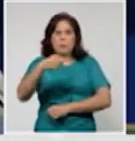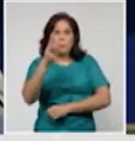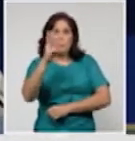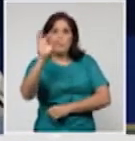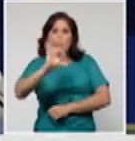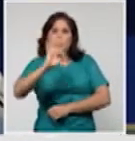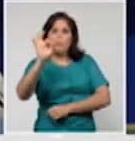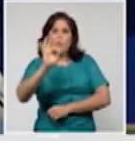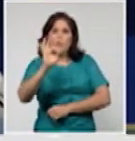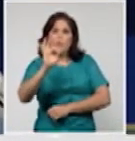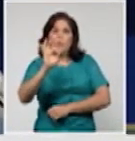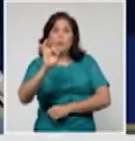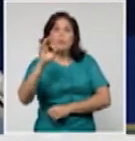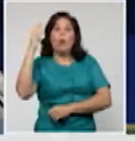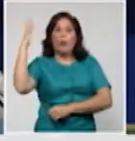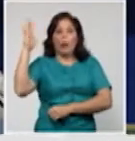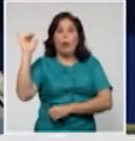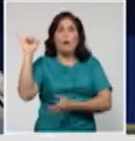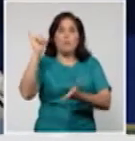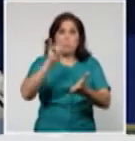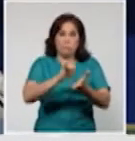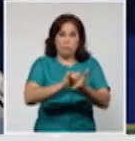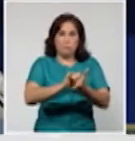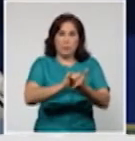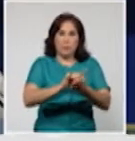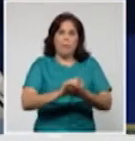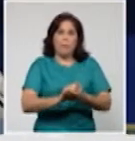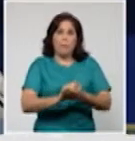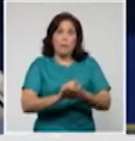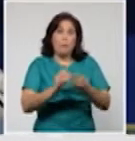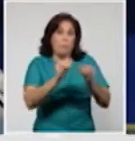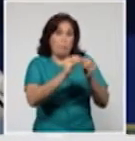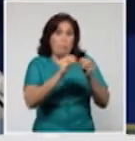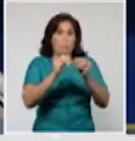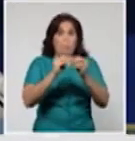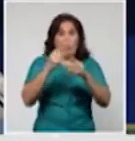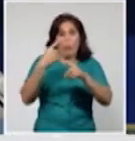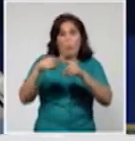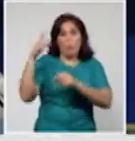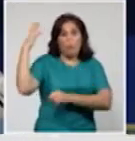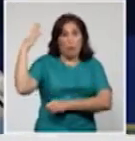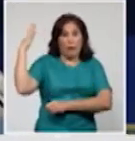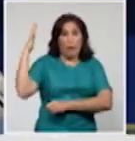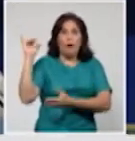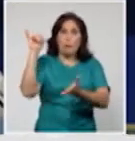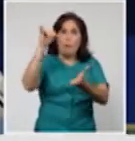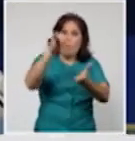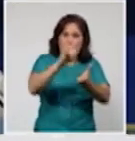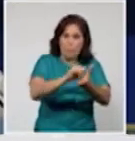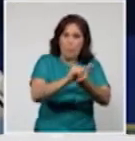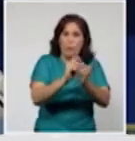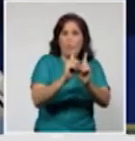cases up to 352 since the start of the pandemic.